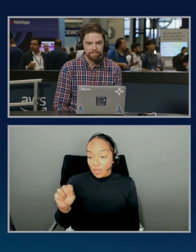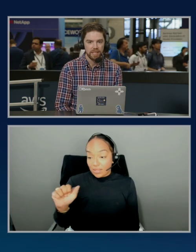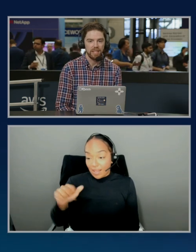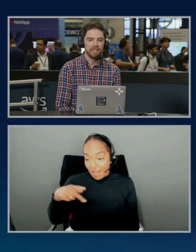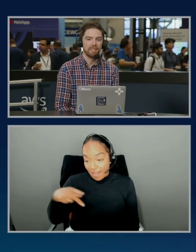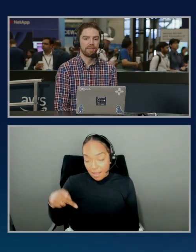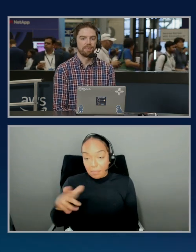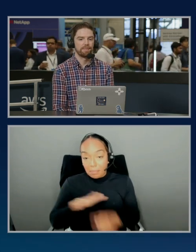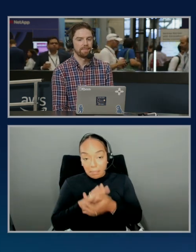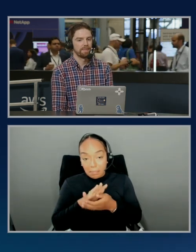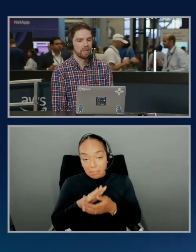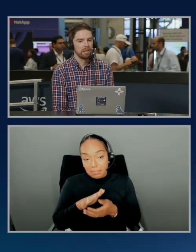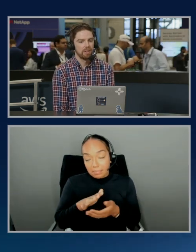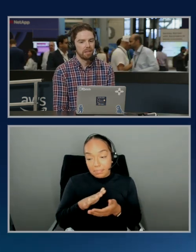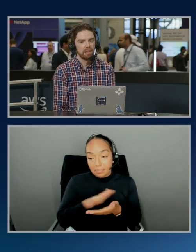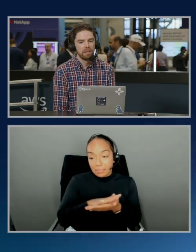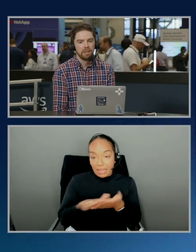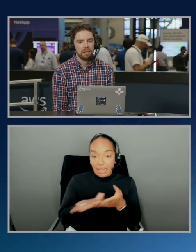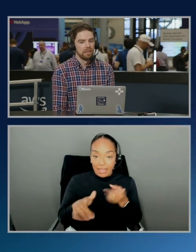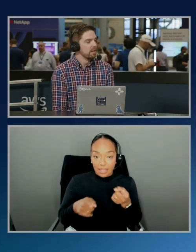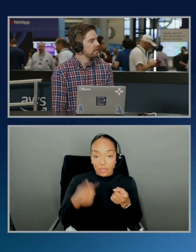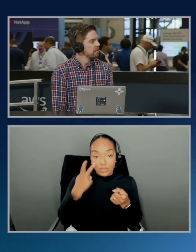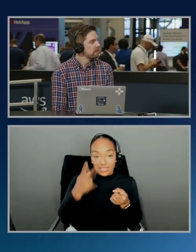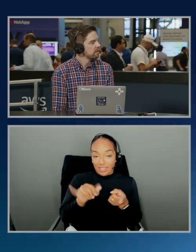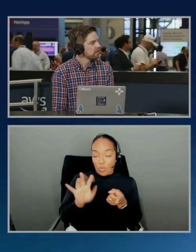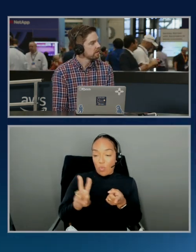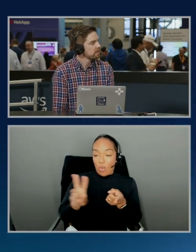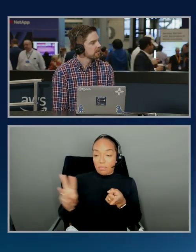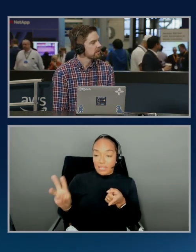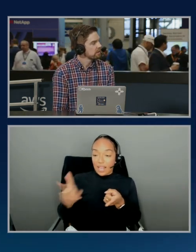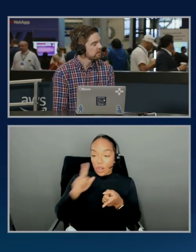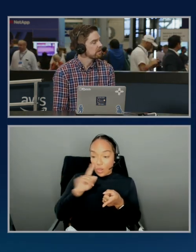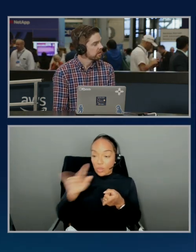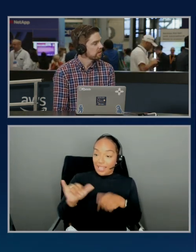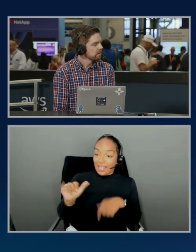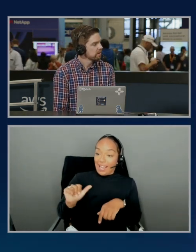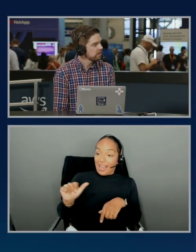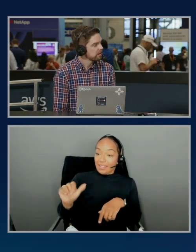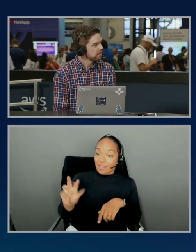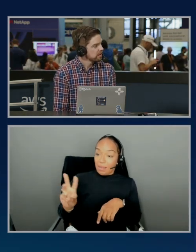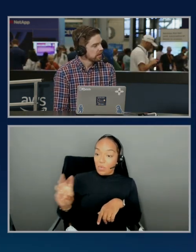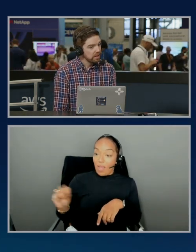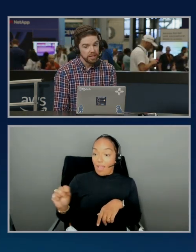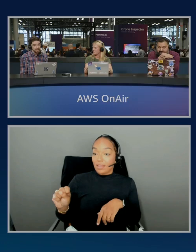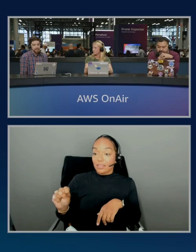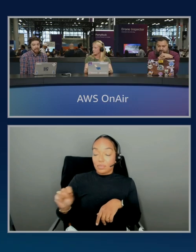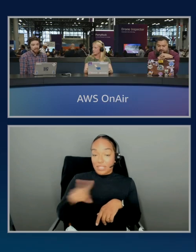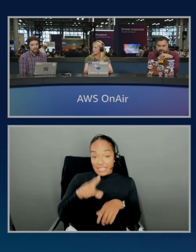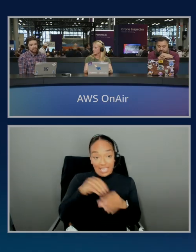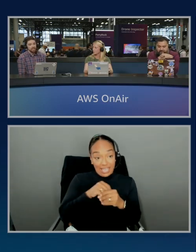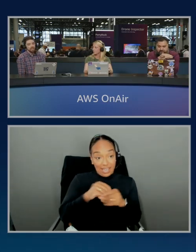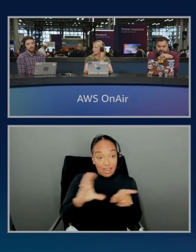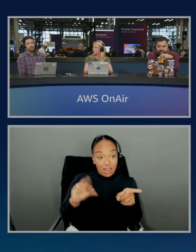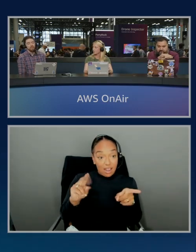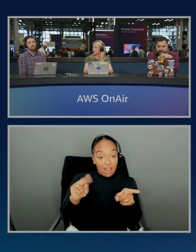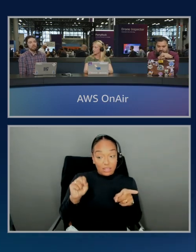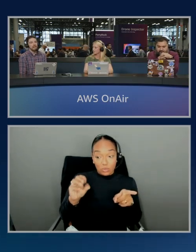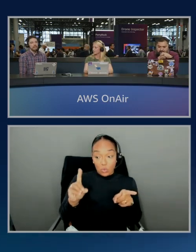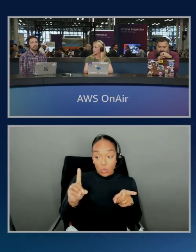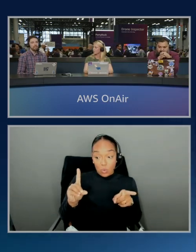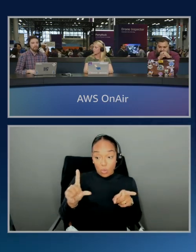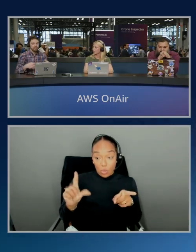hub. And this is a website that looks like it's an AWS website, but is this in the console? It's not in the console.